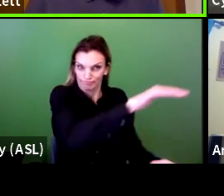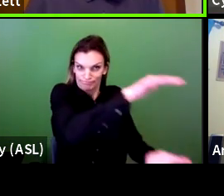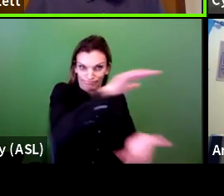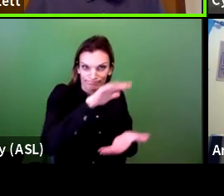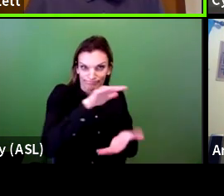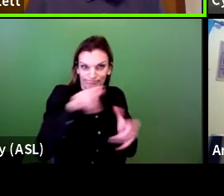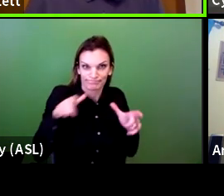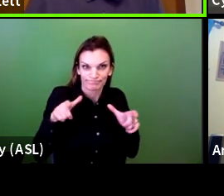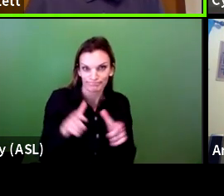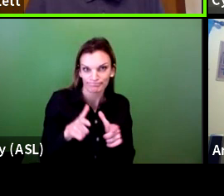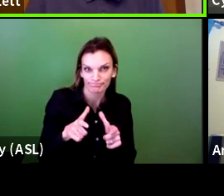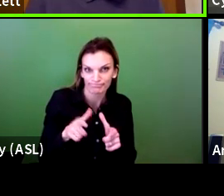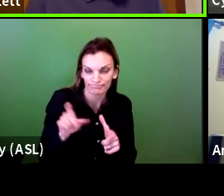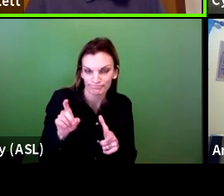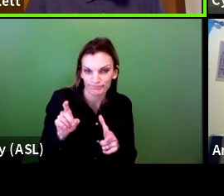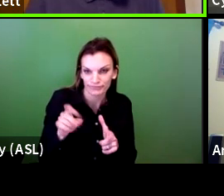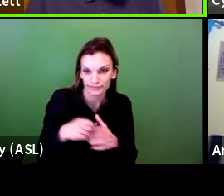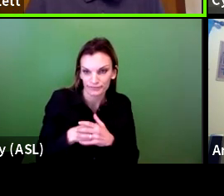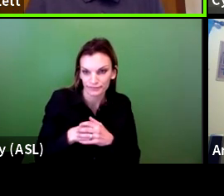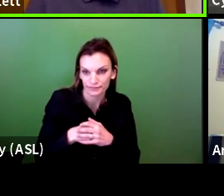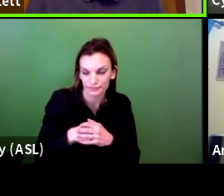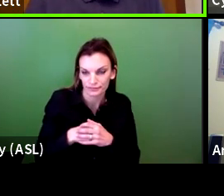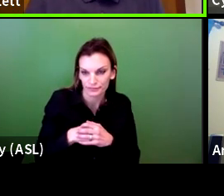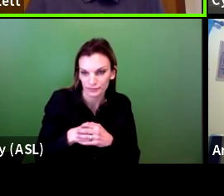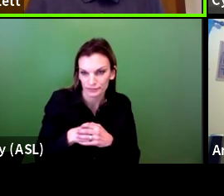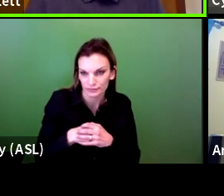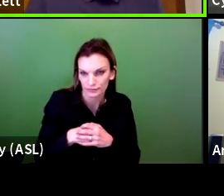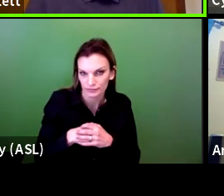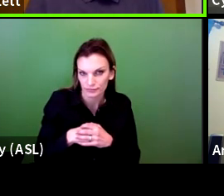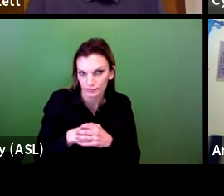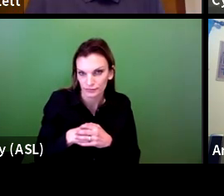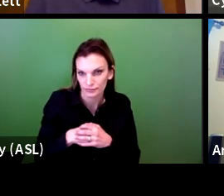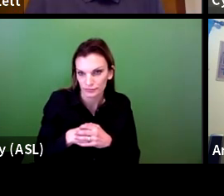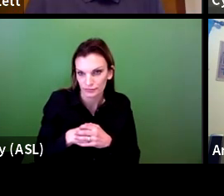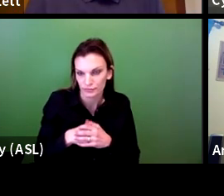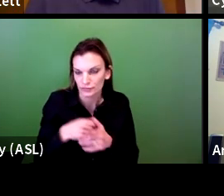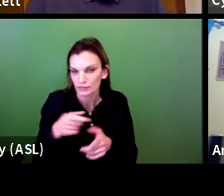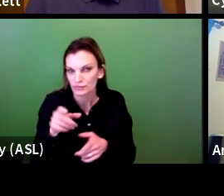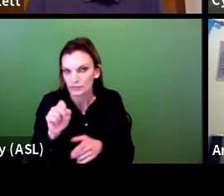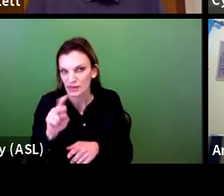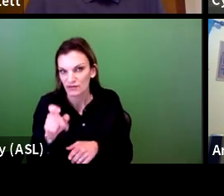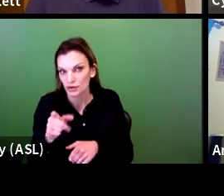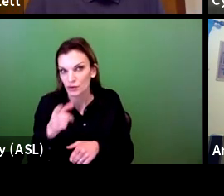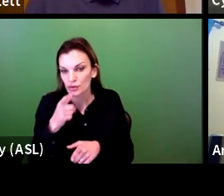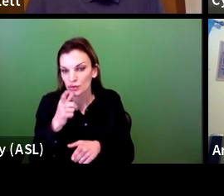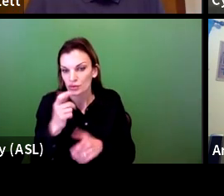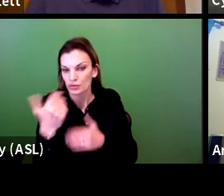If you had 9 if you people on the created, committee, they could make the ultimate decision of who to hire. Oh.